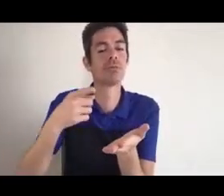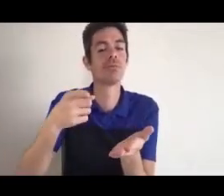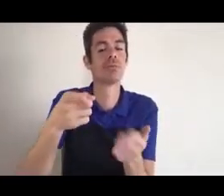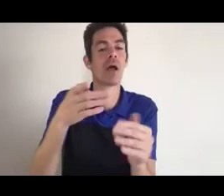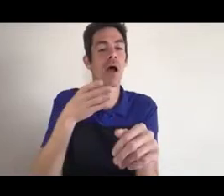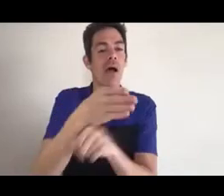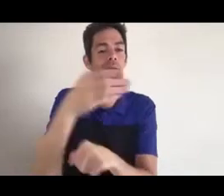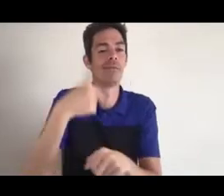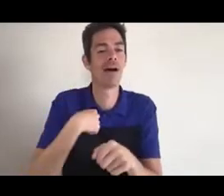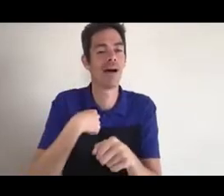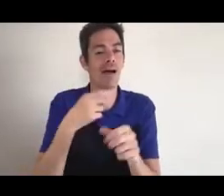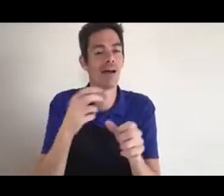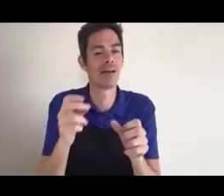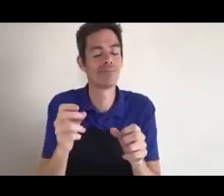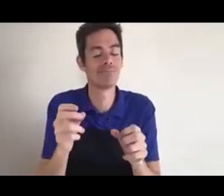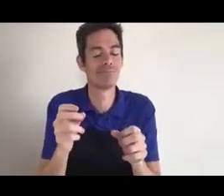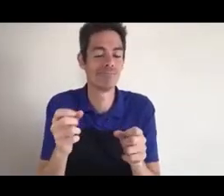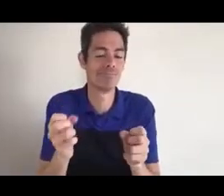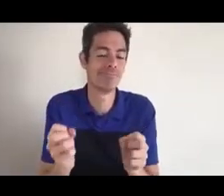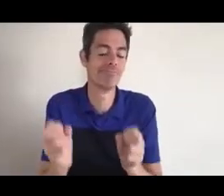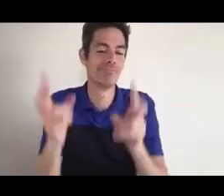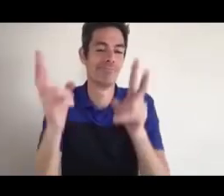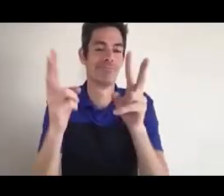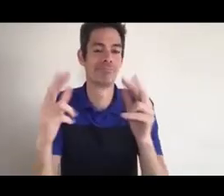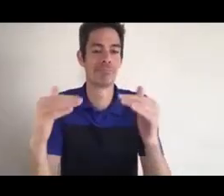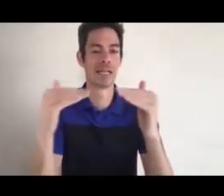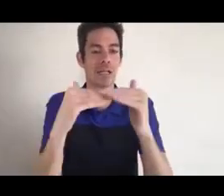research program. And